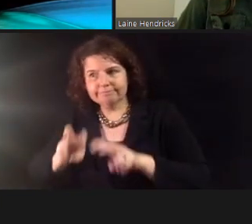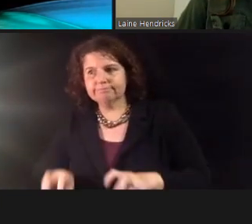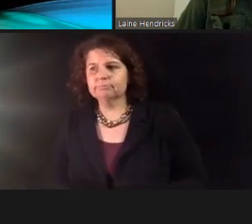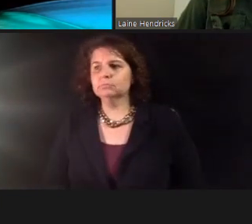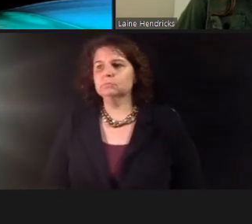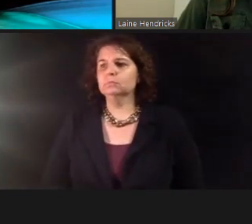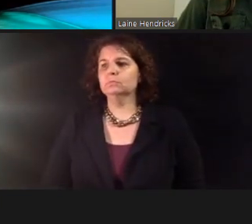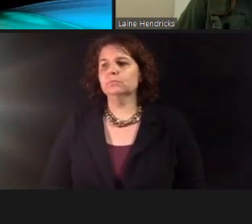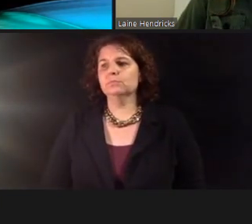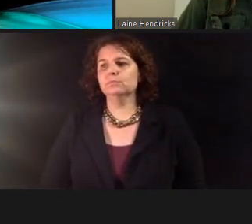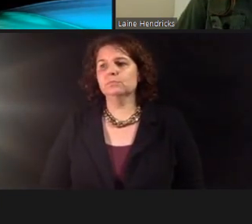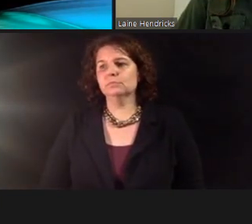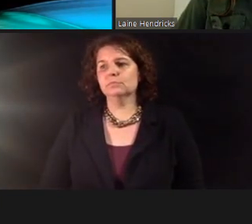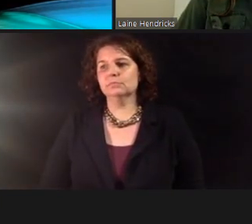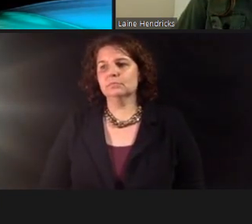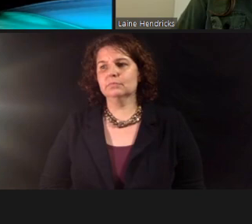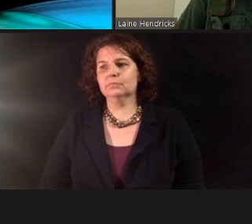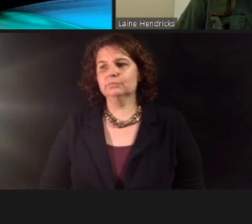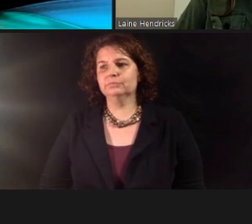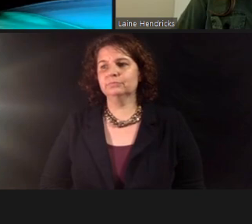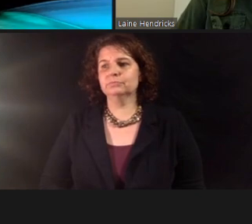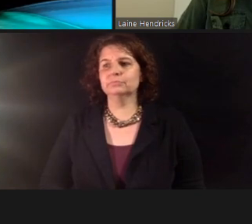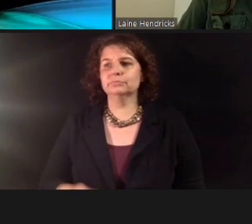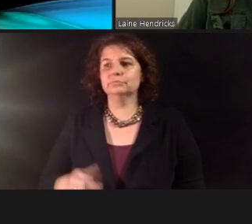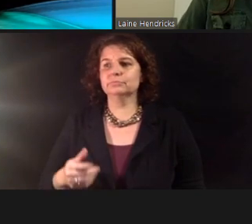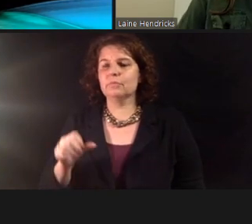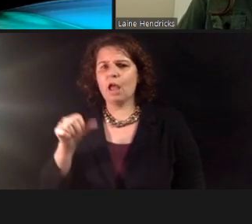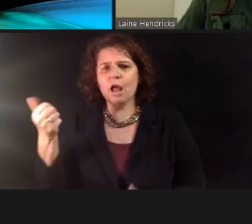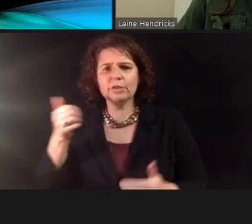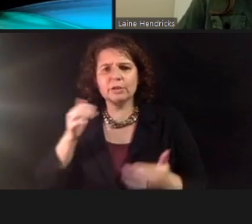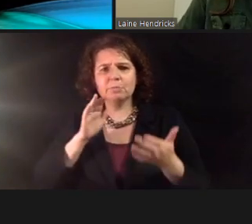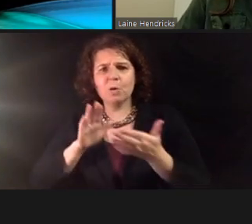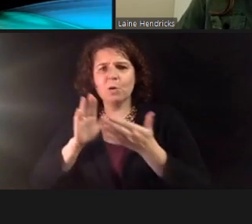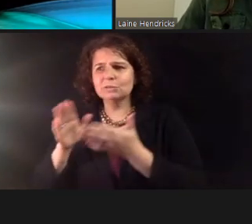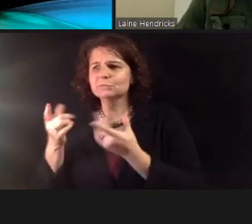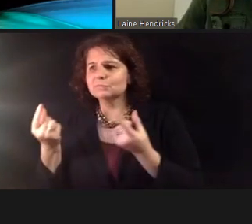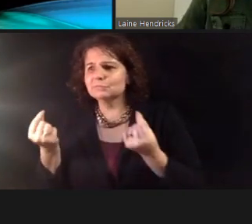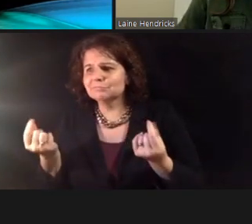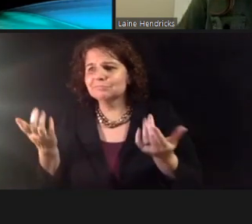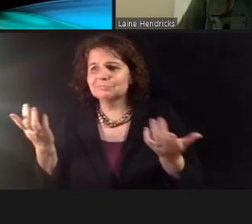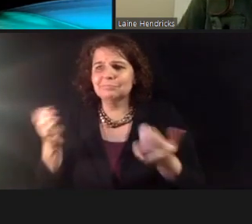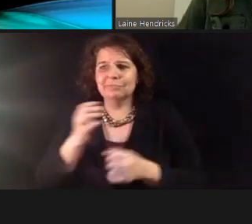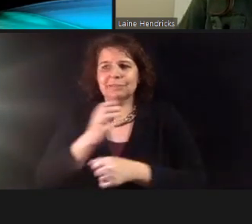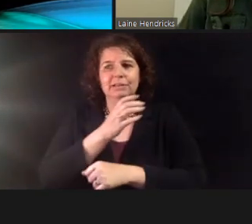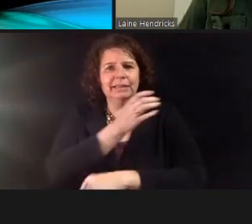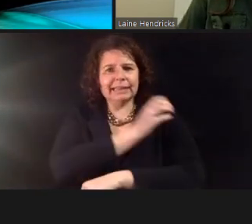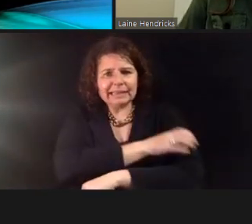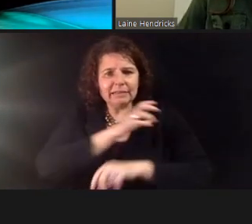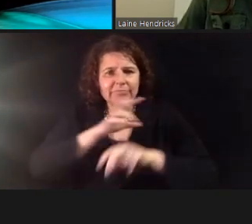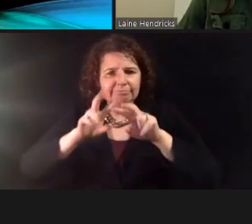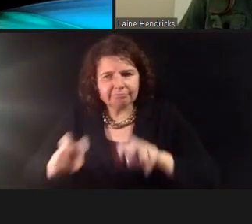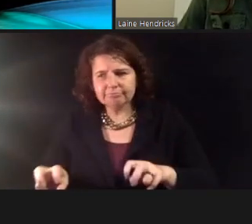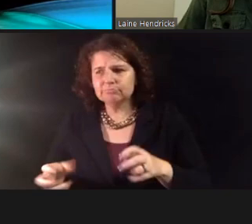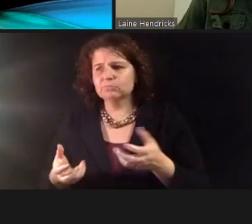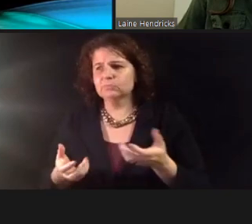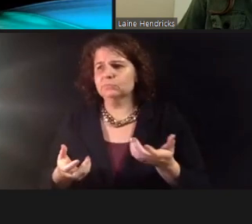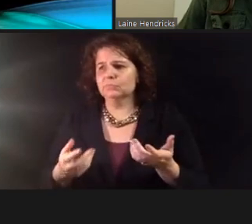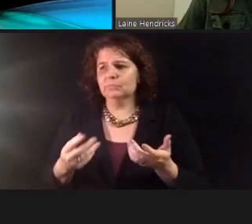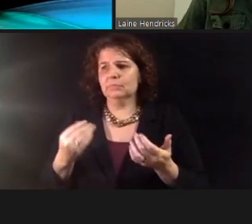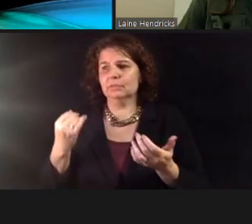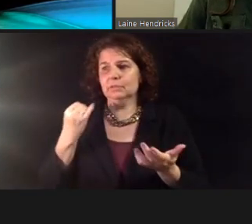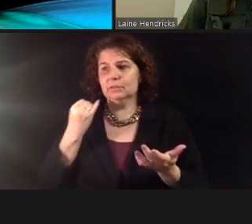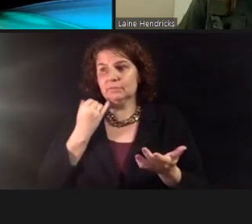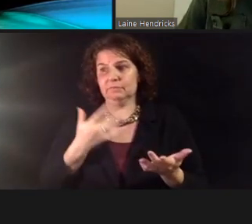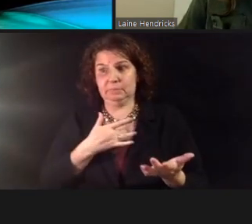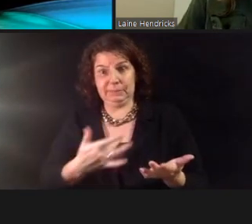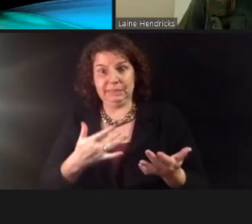an alternative method, a clinical, do a clinical assessment to determine the likelihood of infectivity or transmission, and